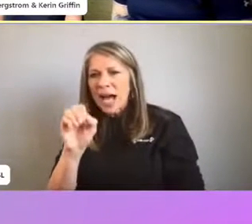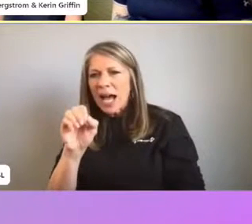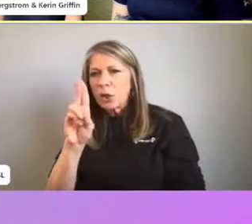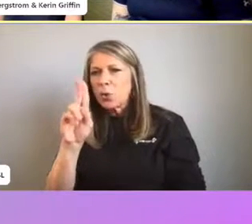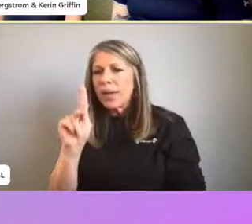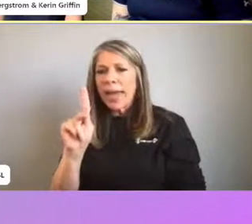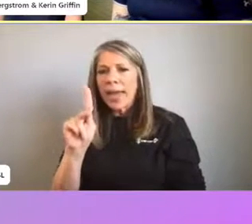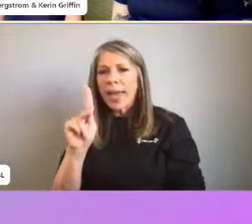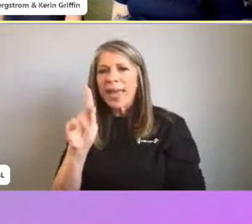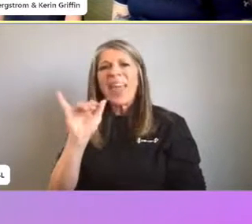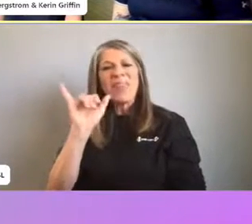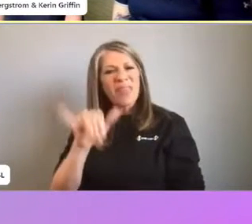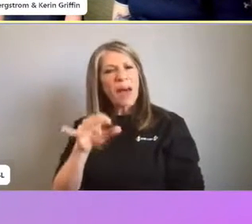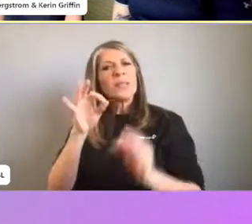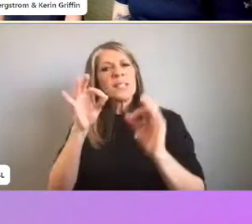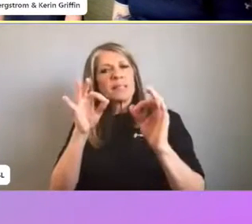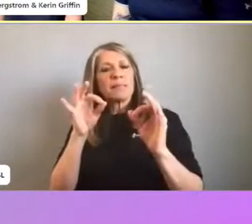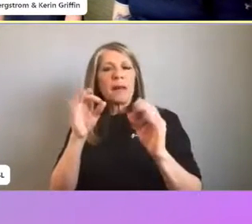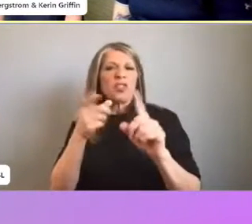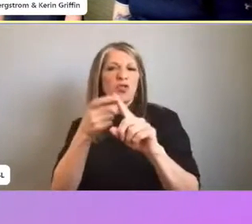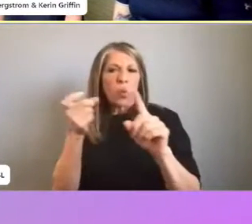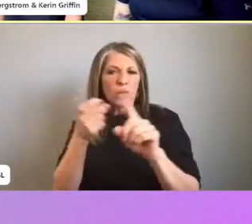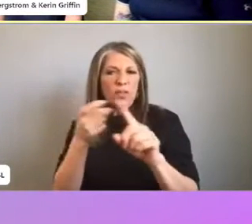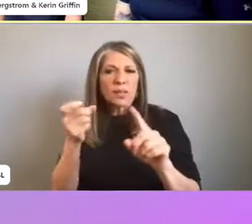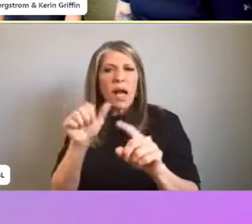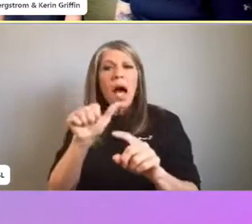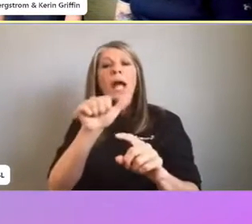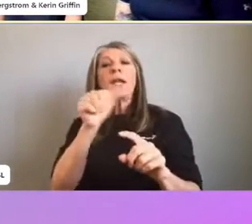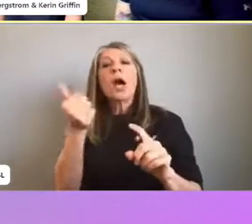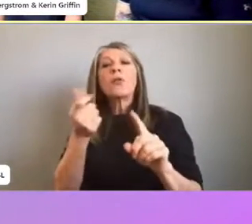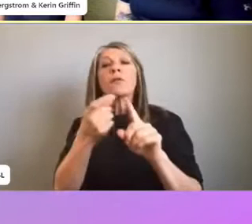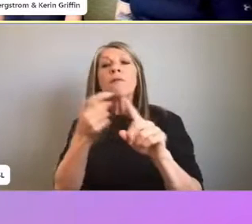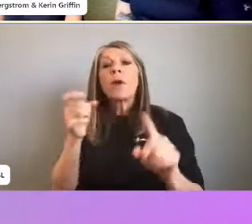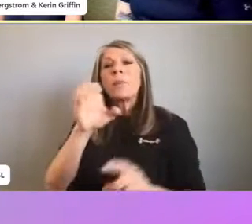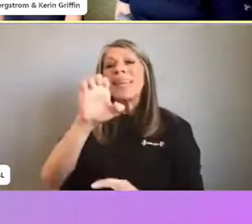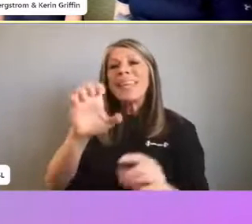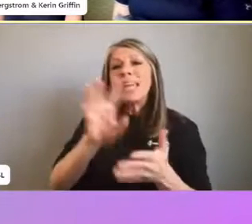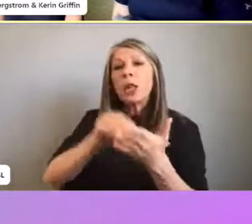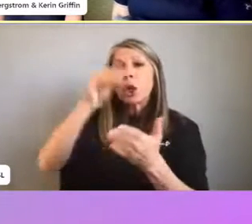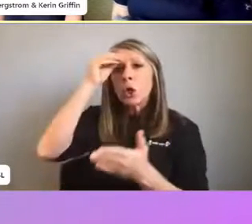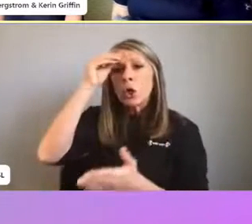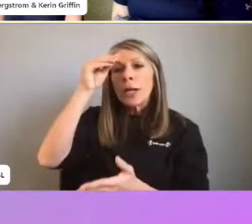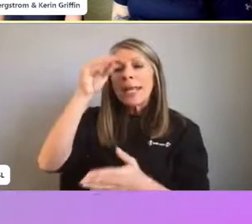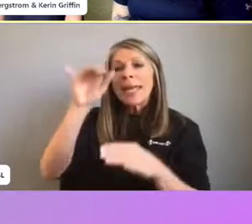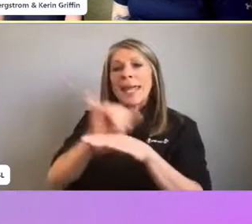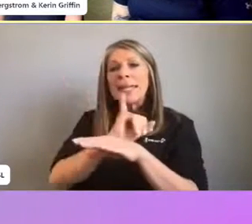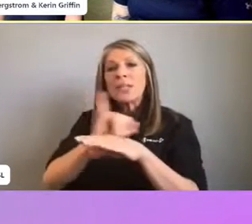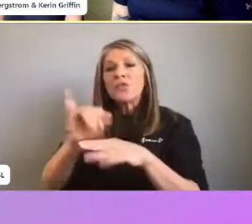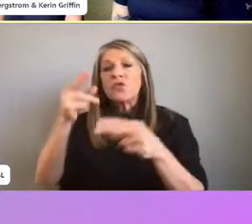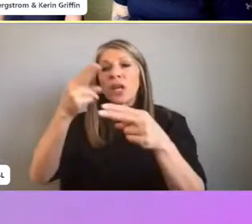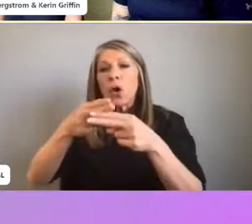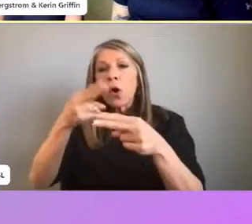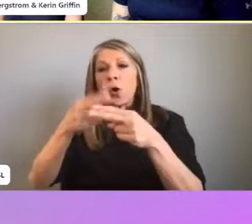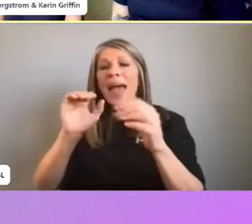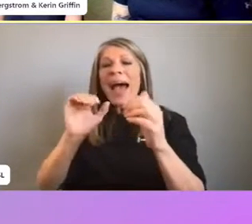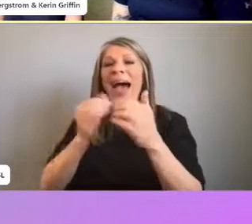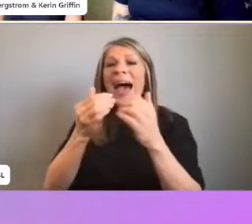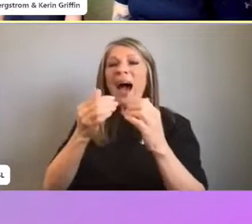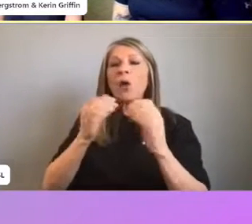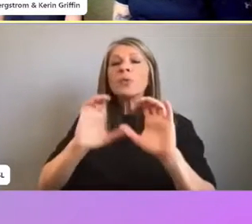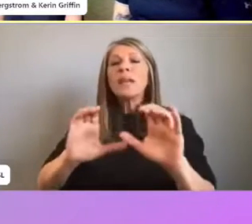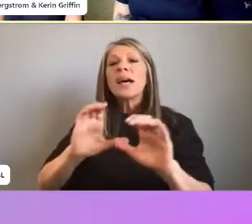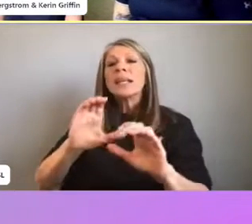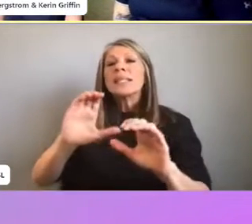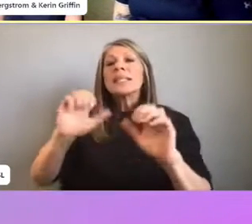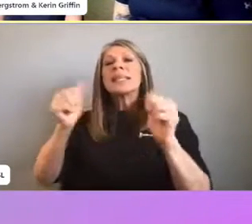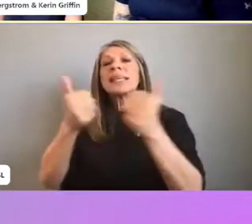growthengineering.co.uk. So that was definitely one of the sources. Another came from e-learning industry, which was titled, How Does